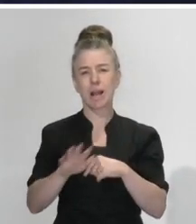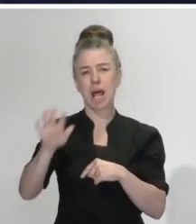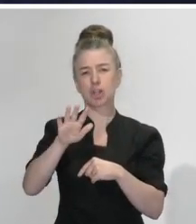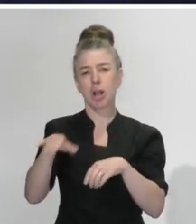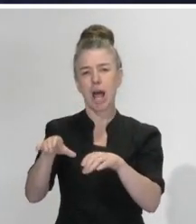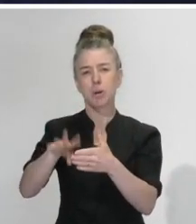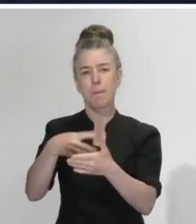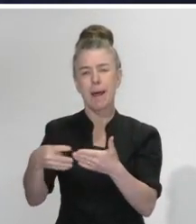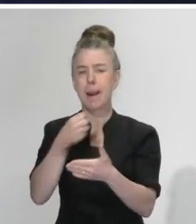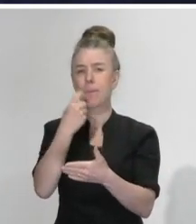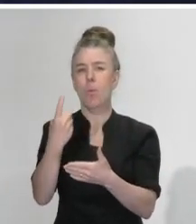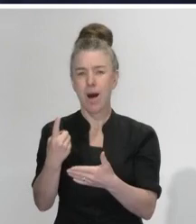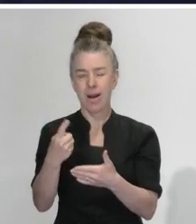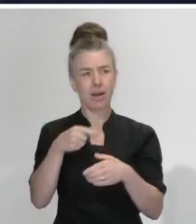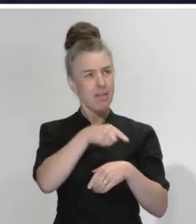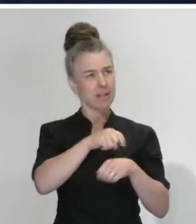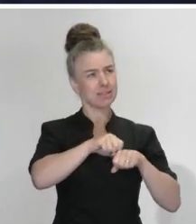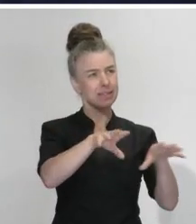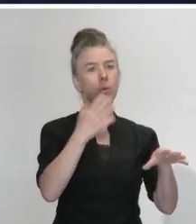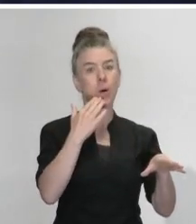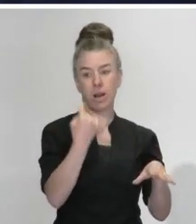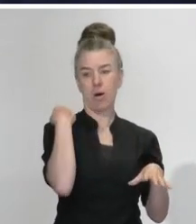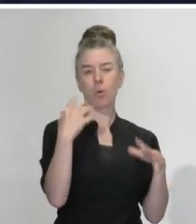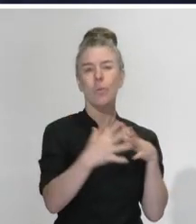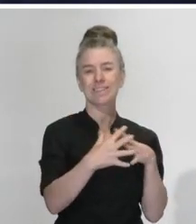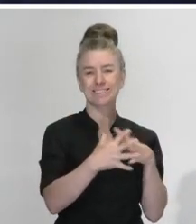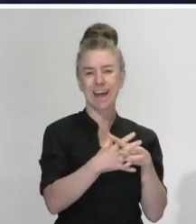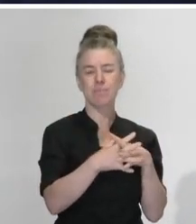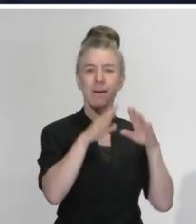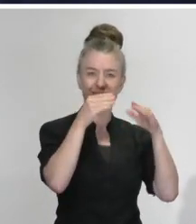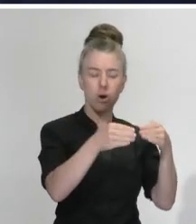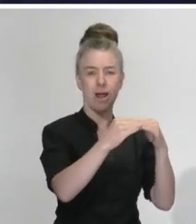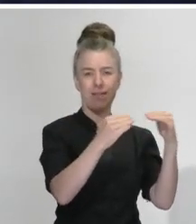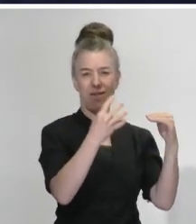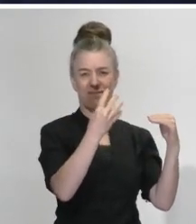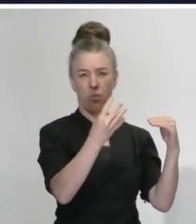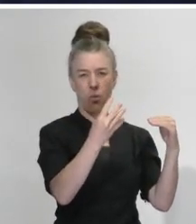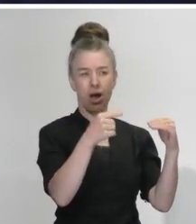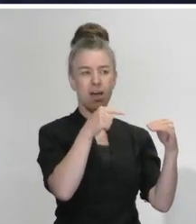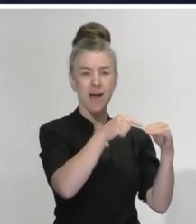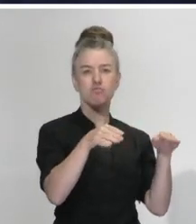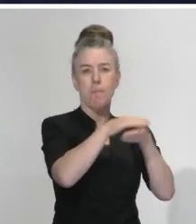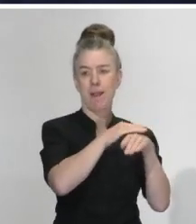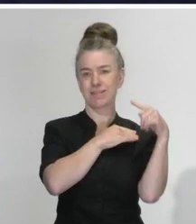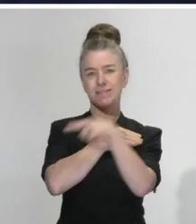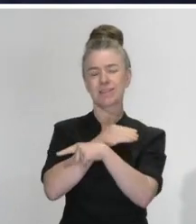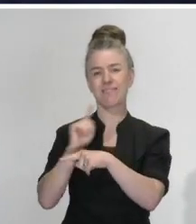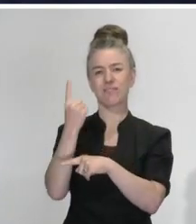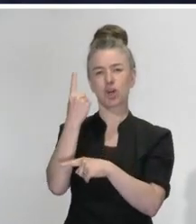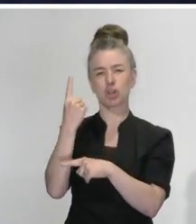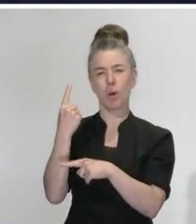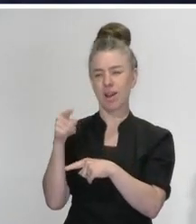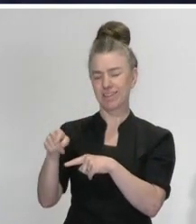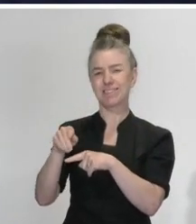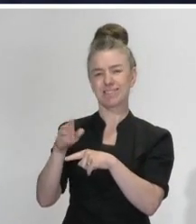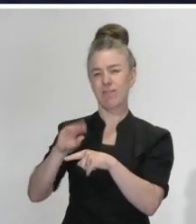summary, was sent out on Wednesday. It focused on the level 4 alert, replacing that number 1 version of the